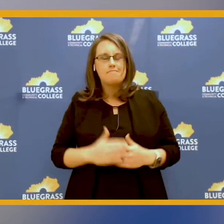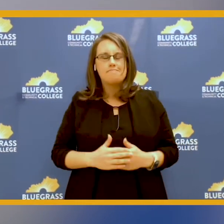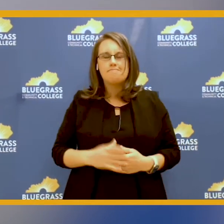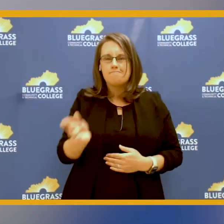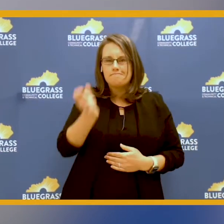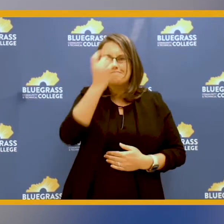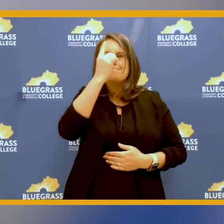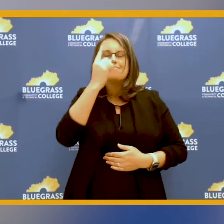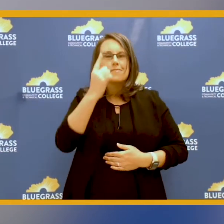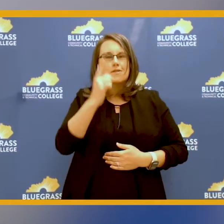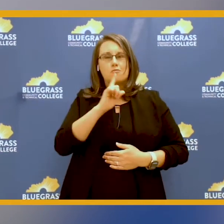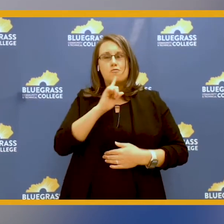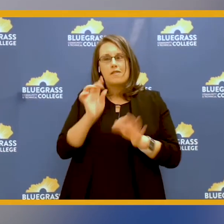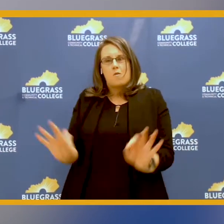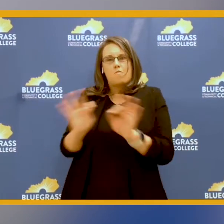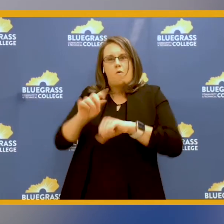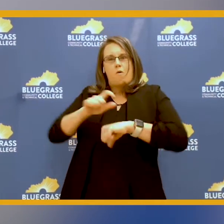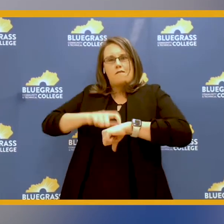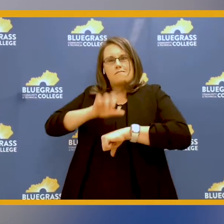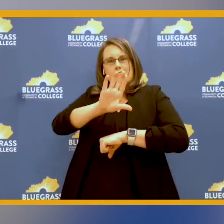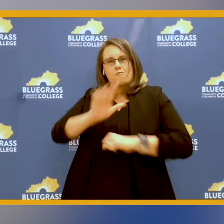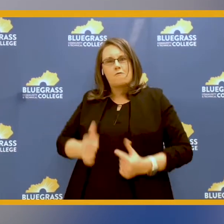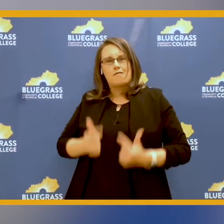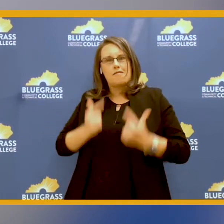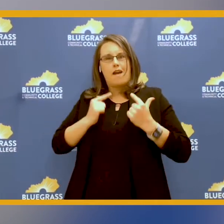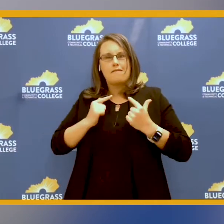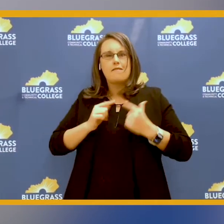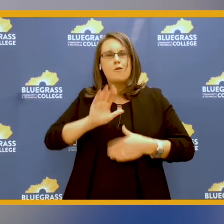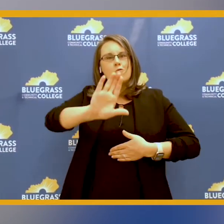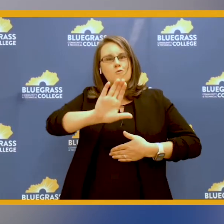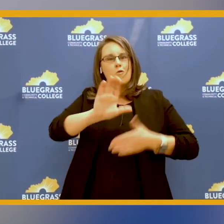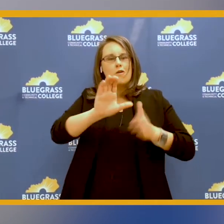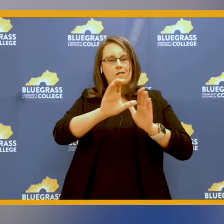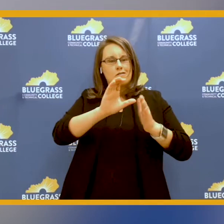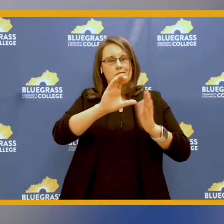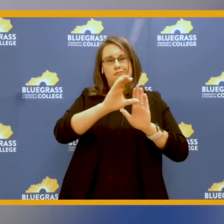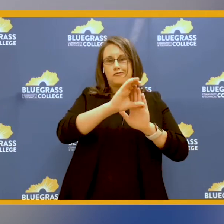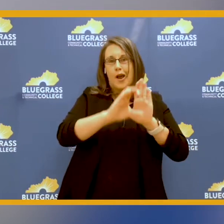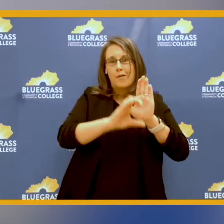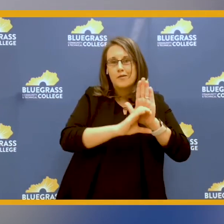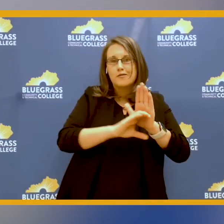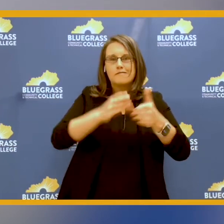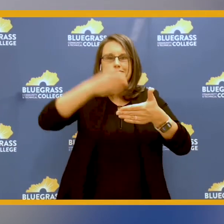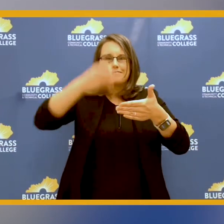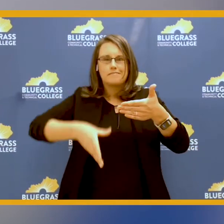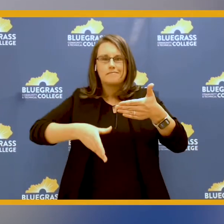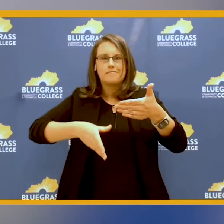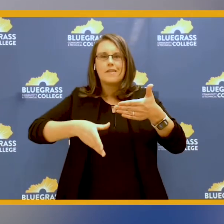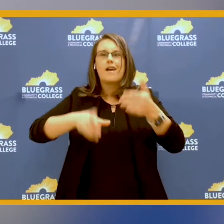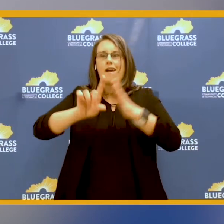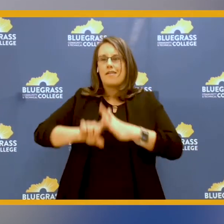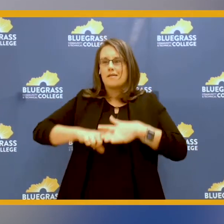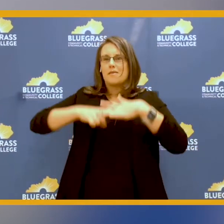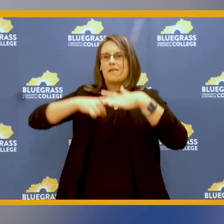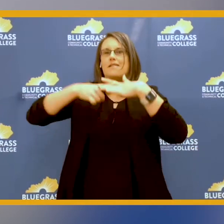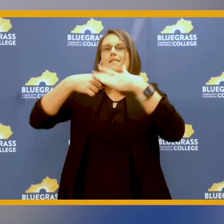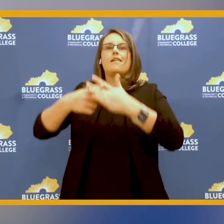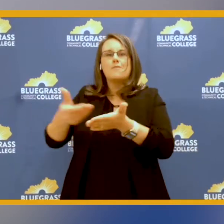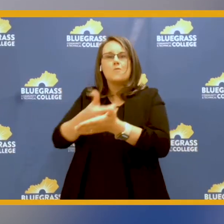important time in your life, the conclusion of a great chapter and the commencement of